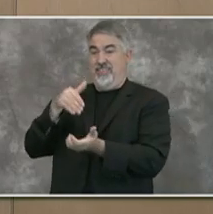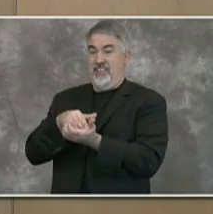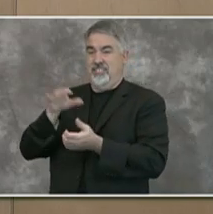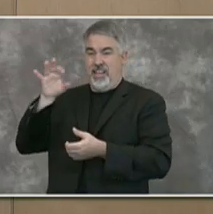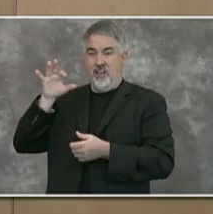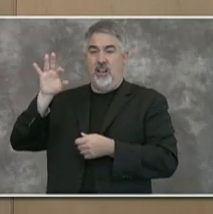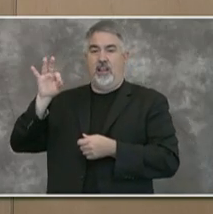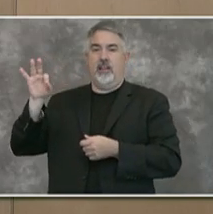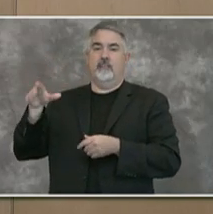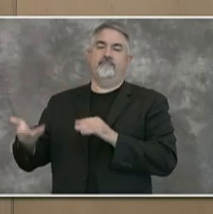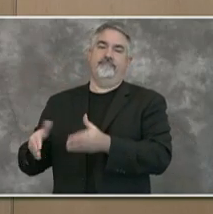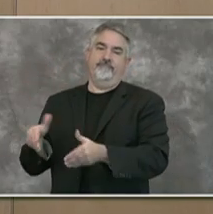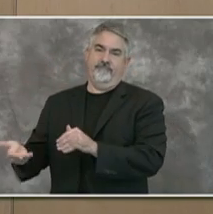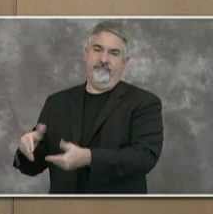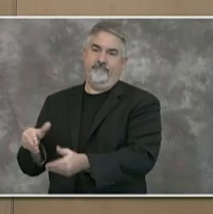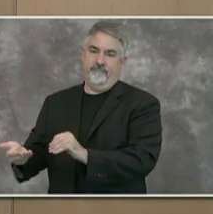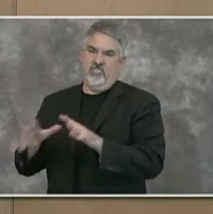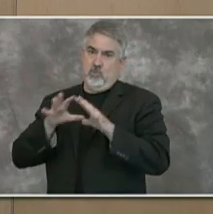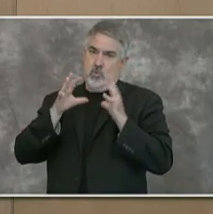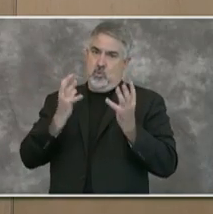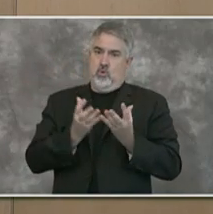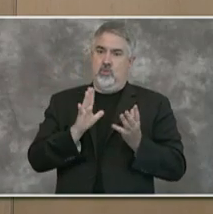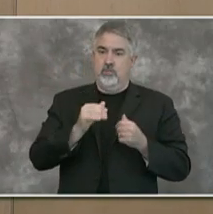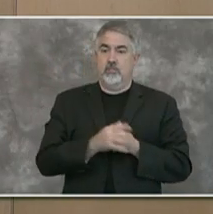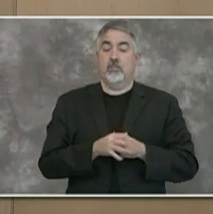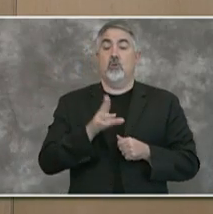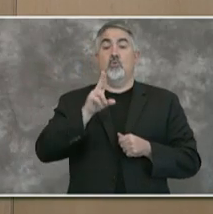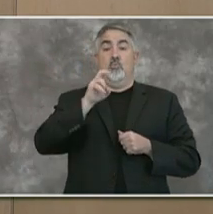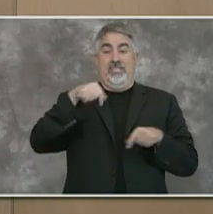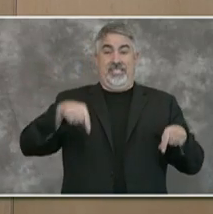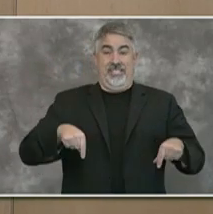67,999 deaths. Nationwide,